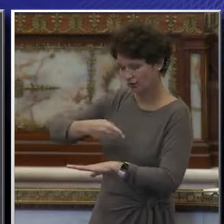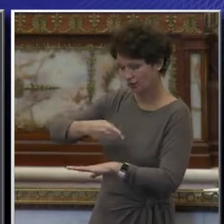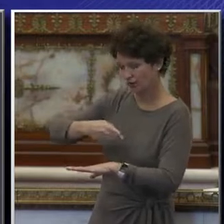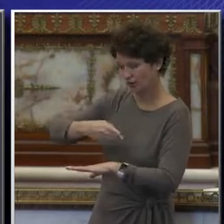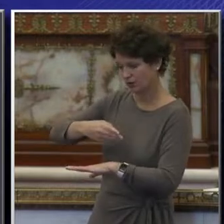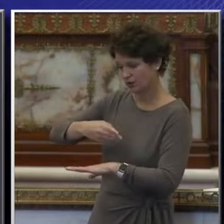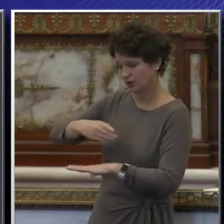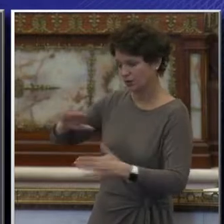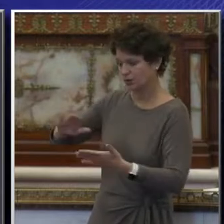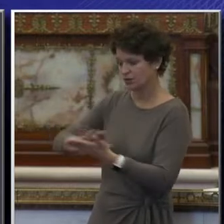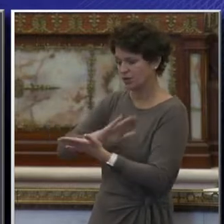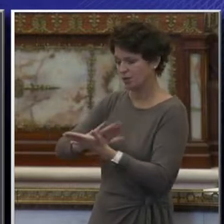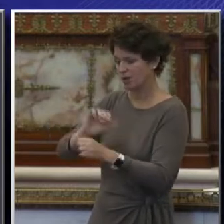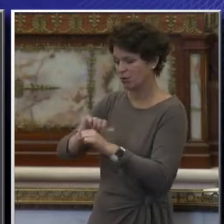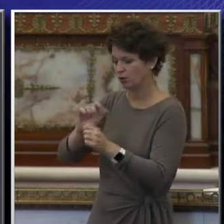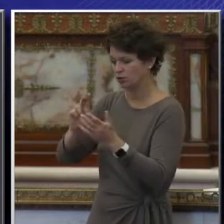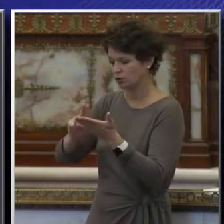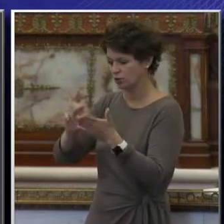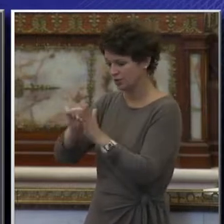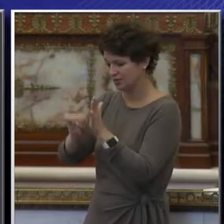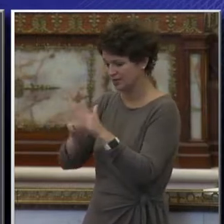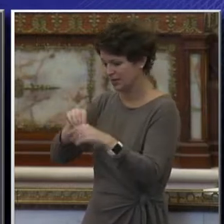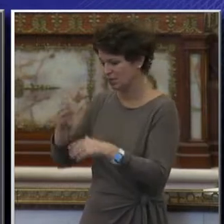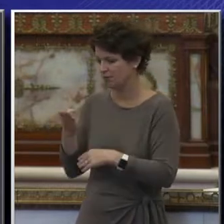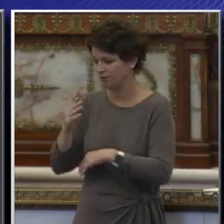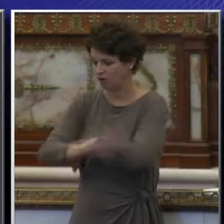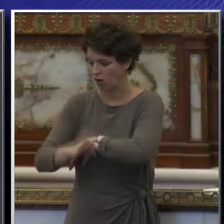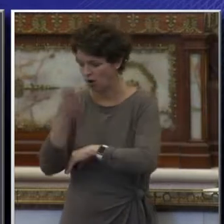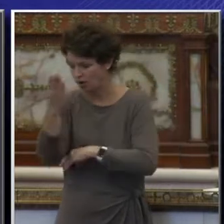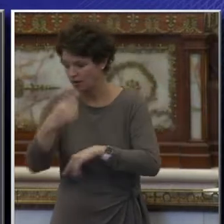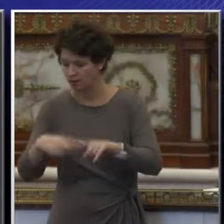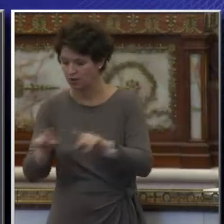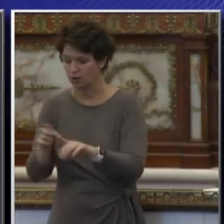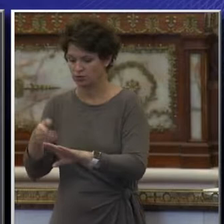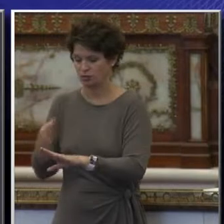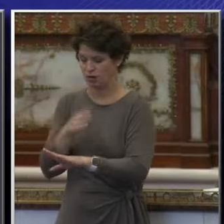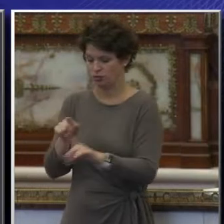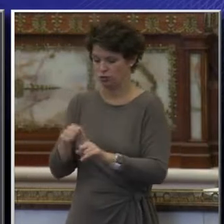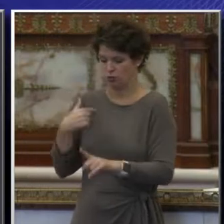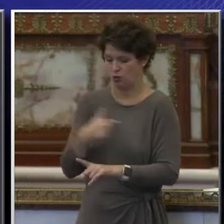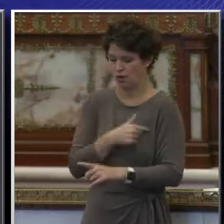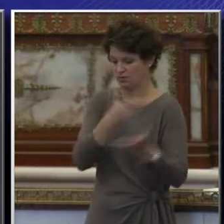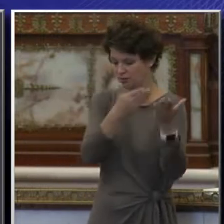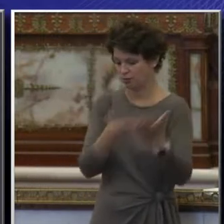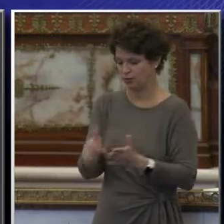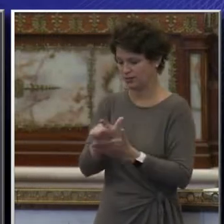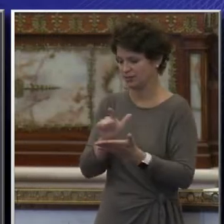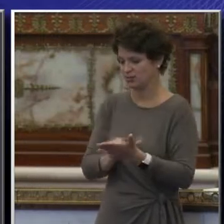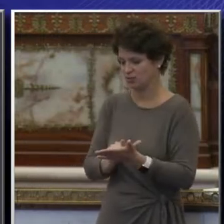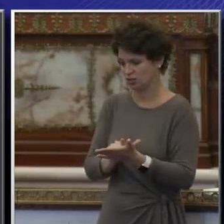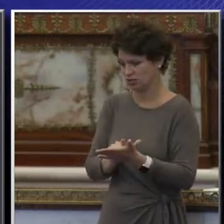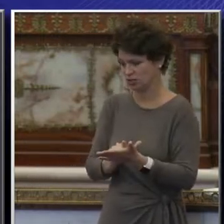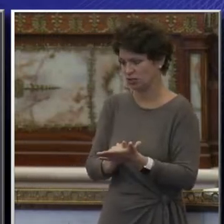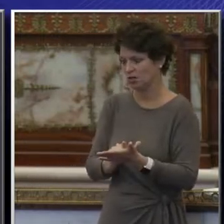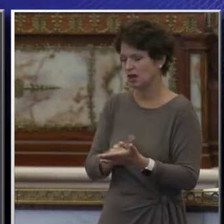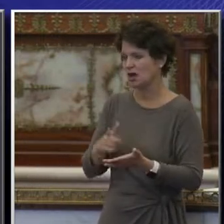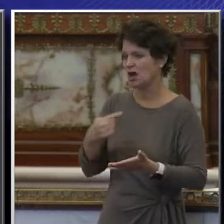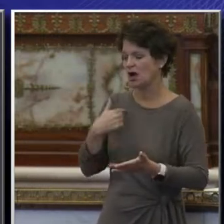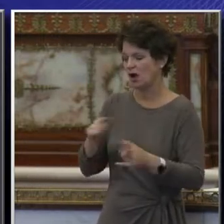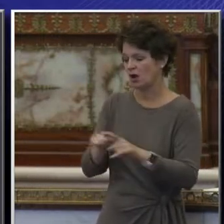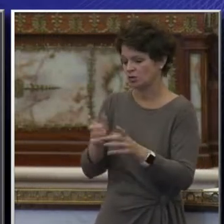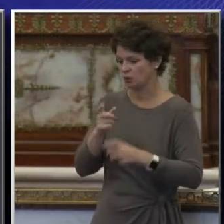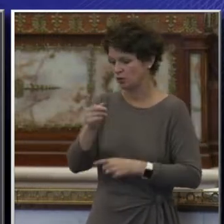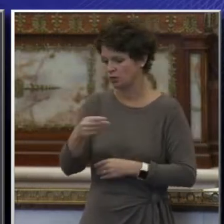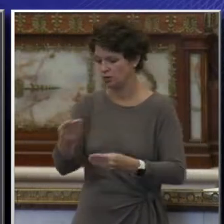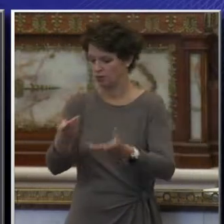the paperwork to the state in the fall, but also prior to us bringing the legislation out, I would also like for you